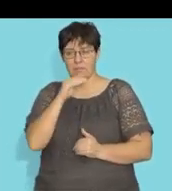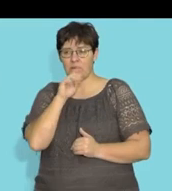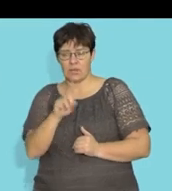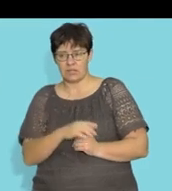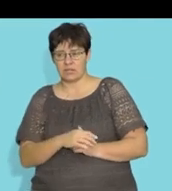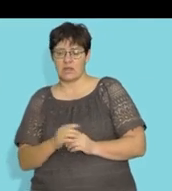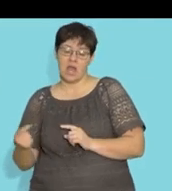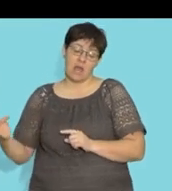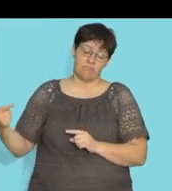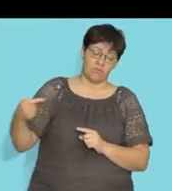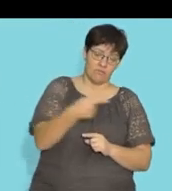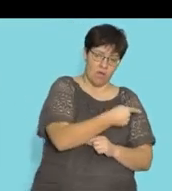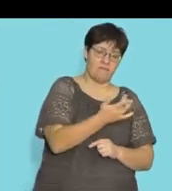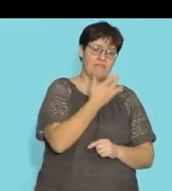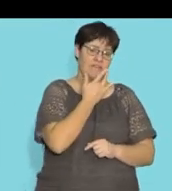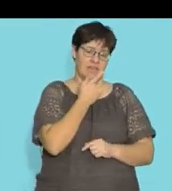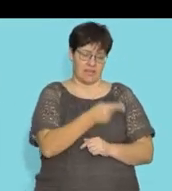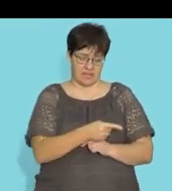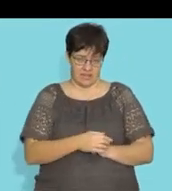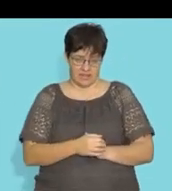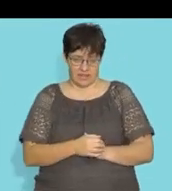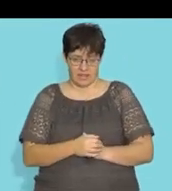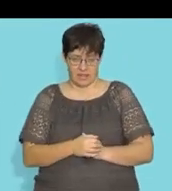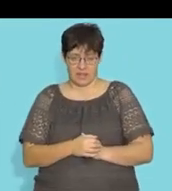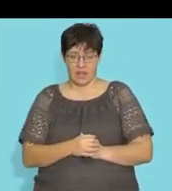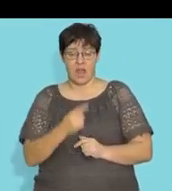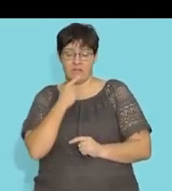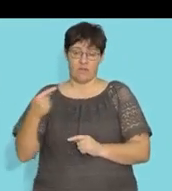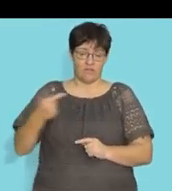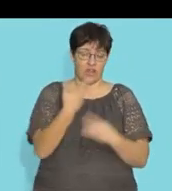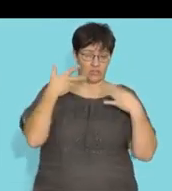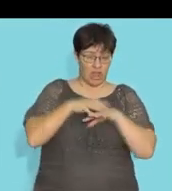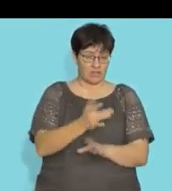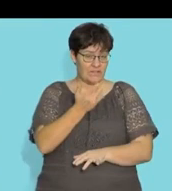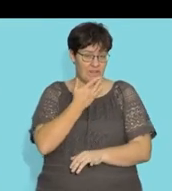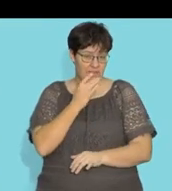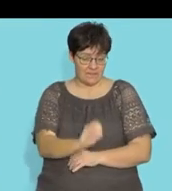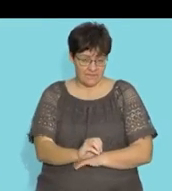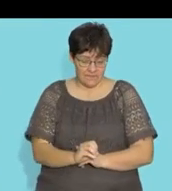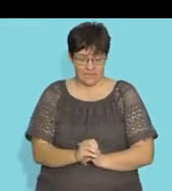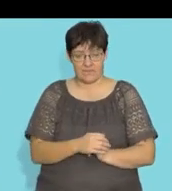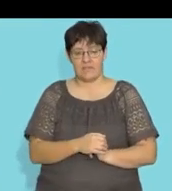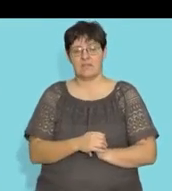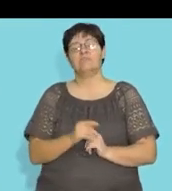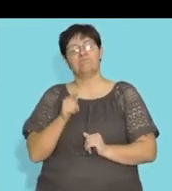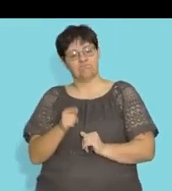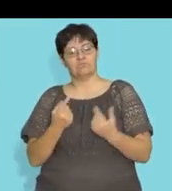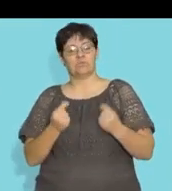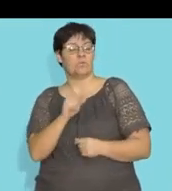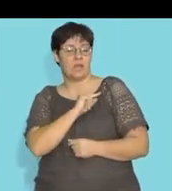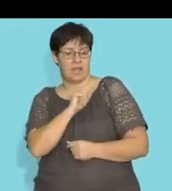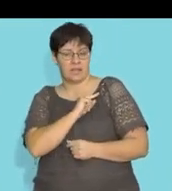mean that the reverse reaction will be favored. And if the reverse reaction will be favored, it will be